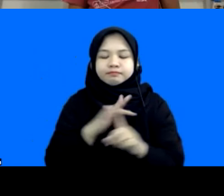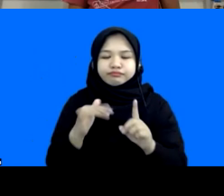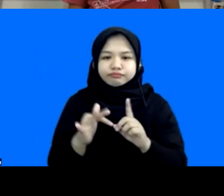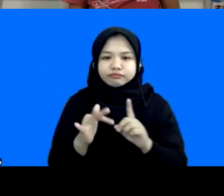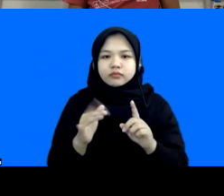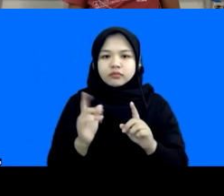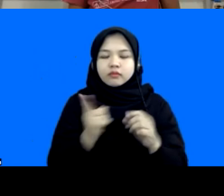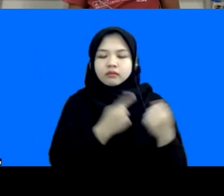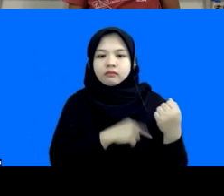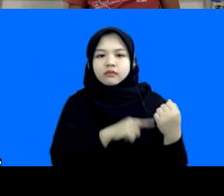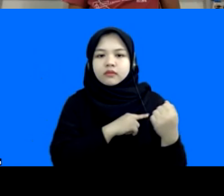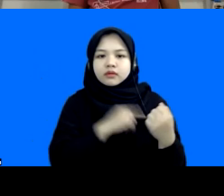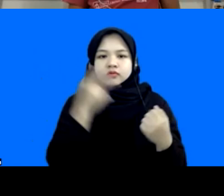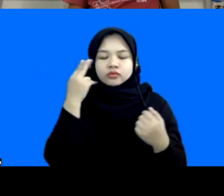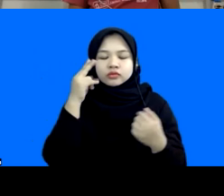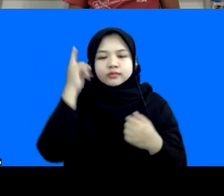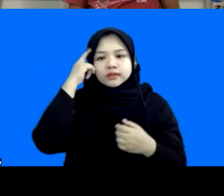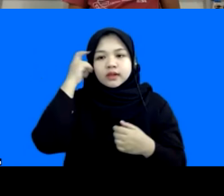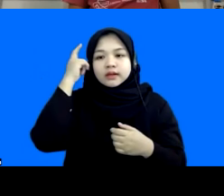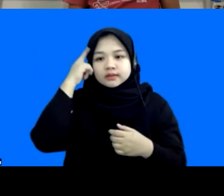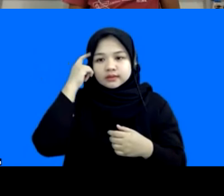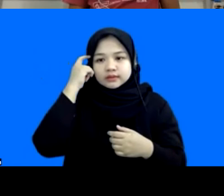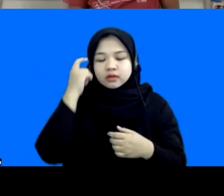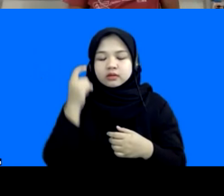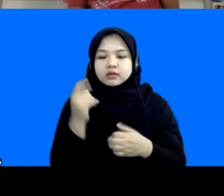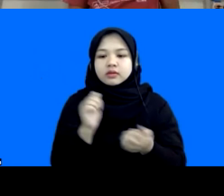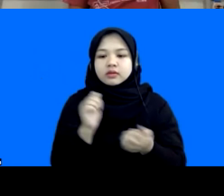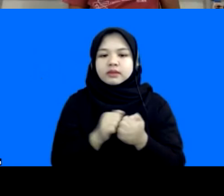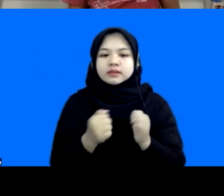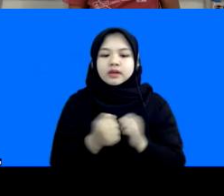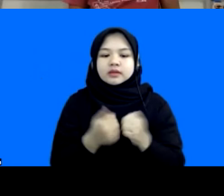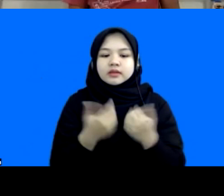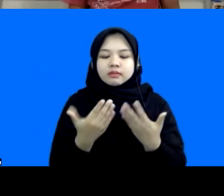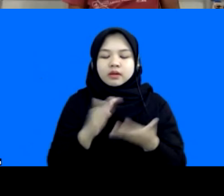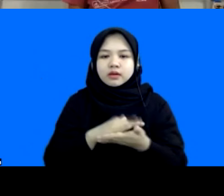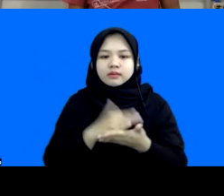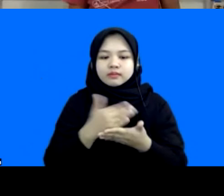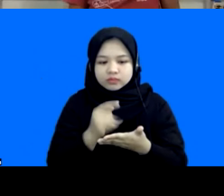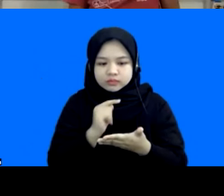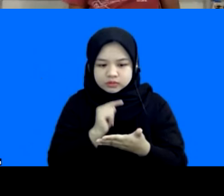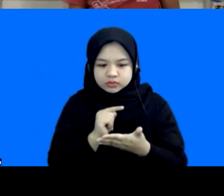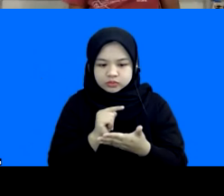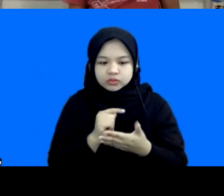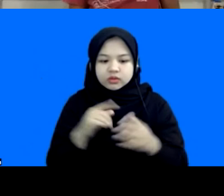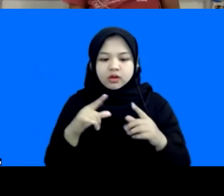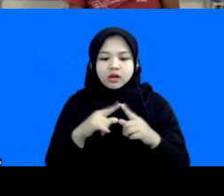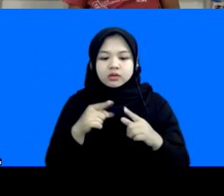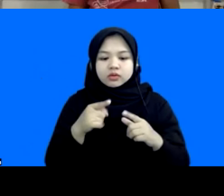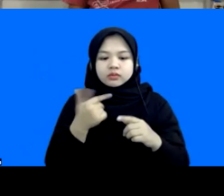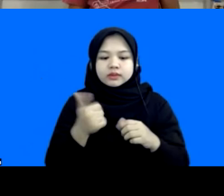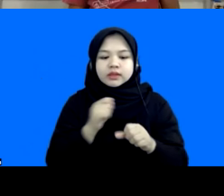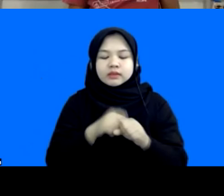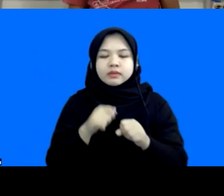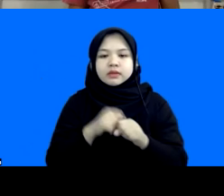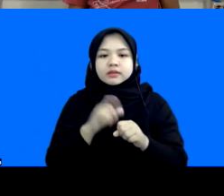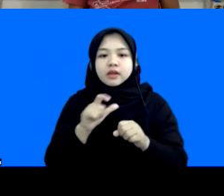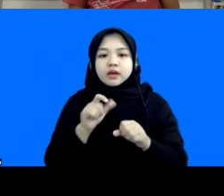to learn what are the issues on their devices and how they can be fixed or resolved. For those that don't have laptops,